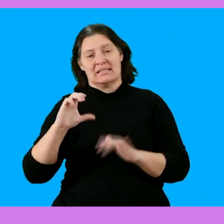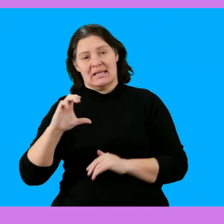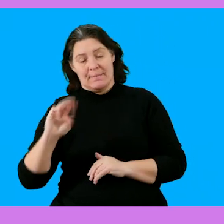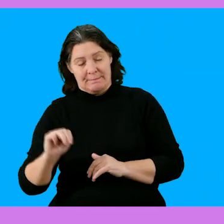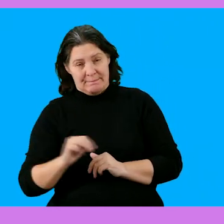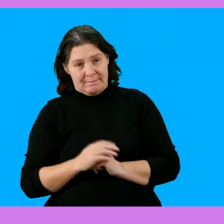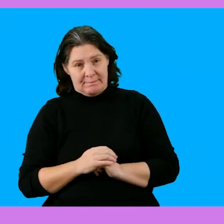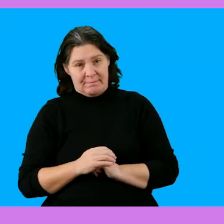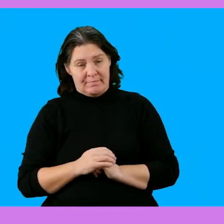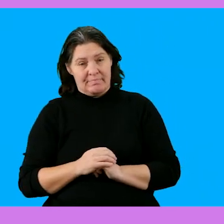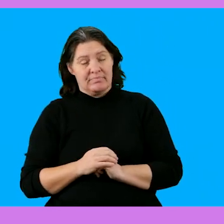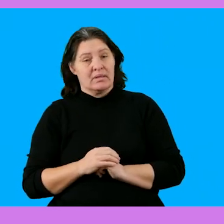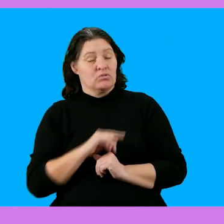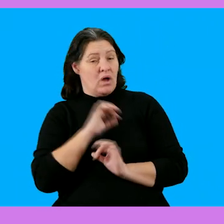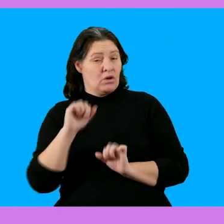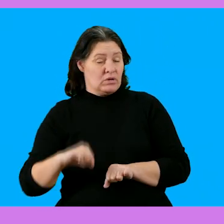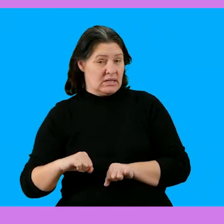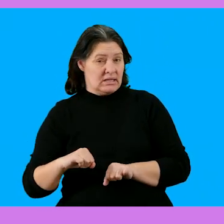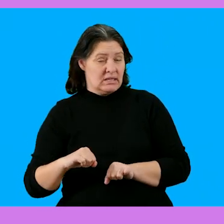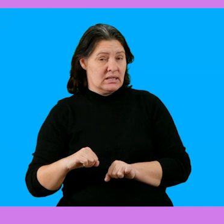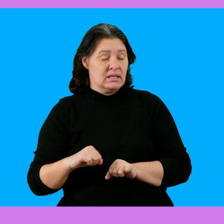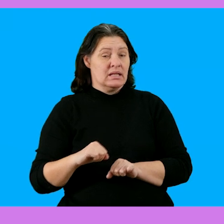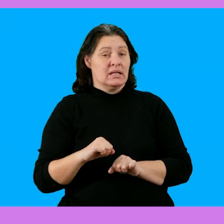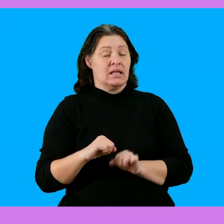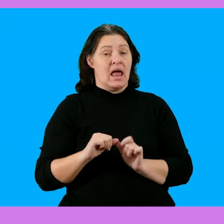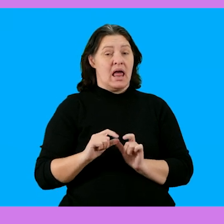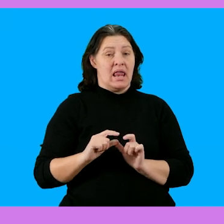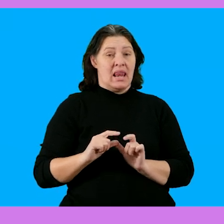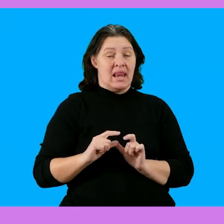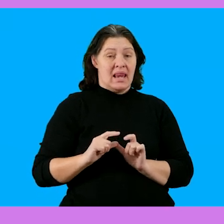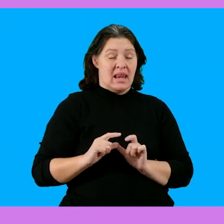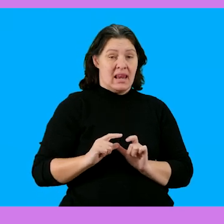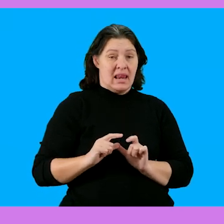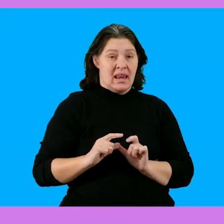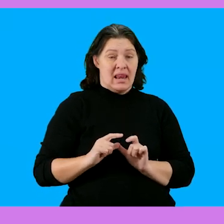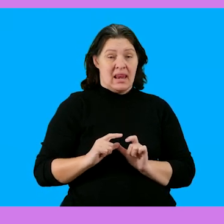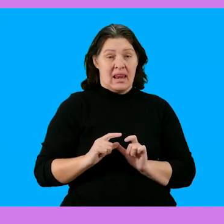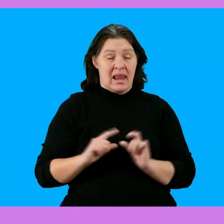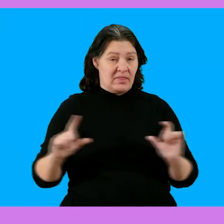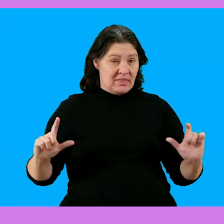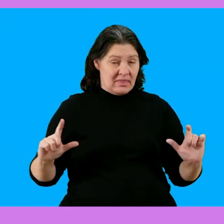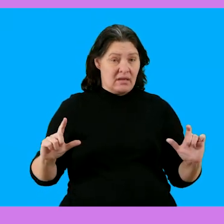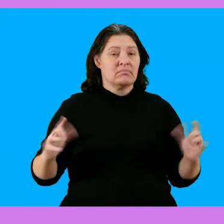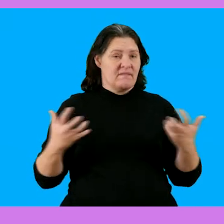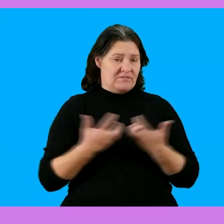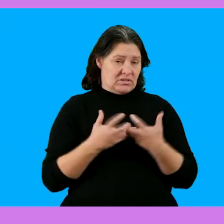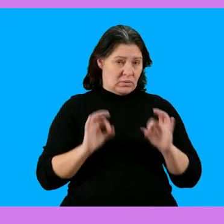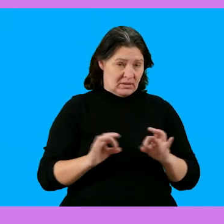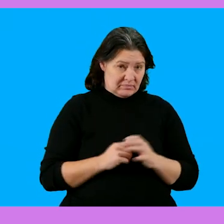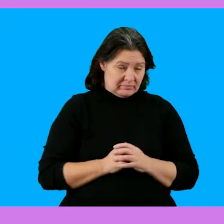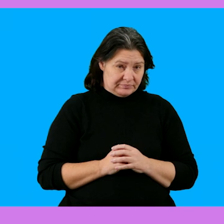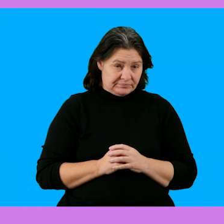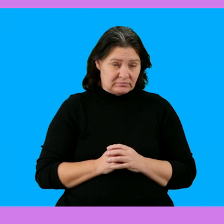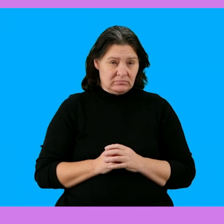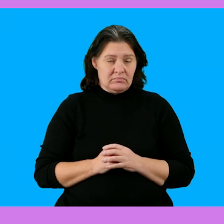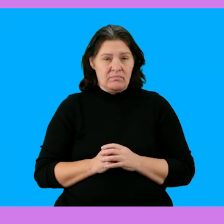29,6 centimeters. So therefore, do you agree that lengthwise, on the scale 1:4, it will fit?